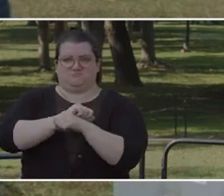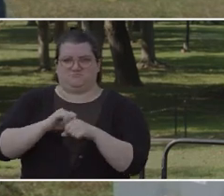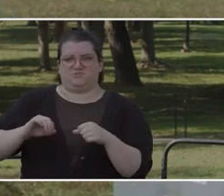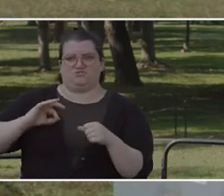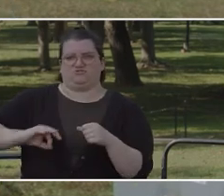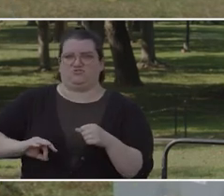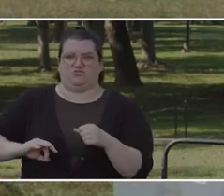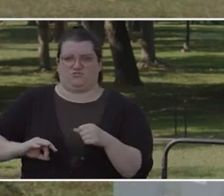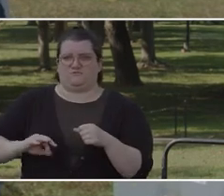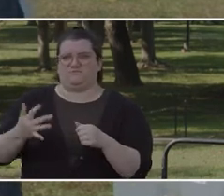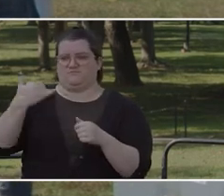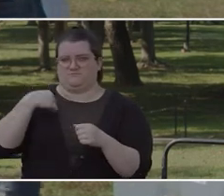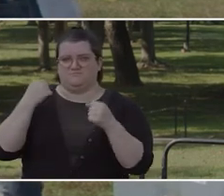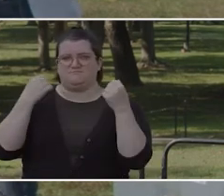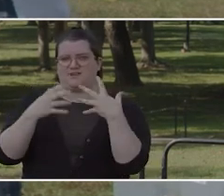deserved many years ago.